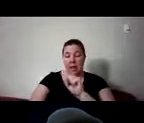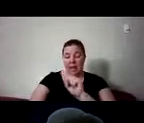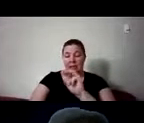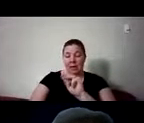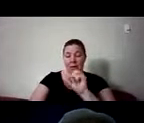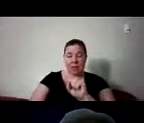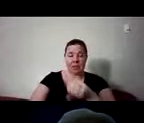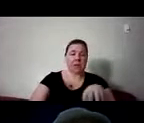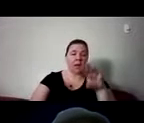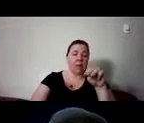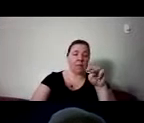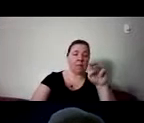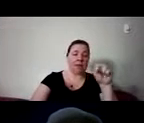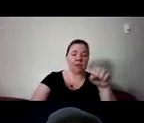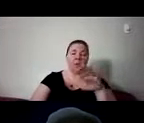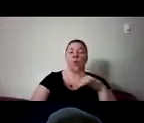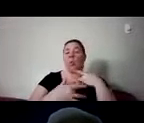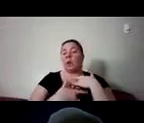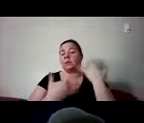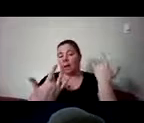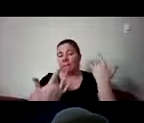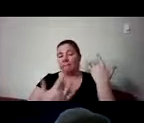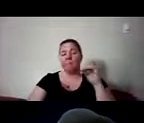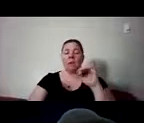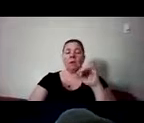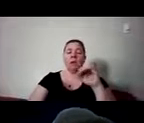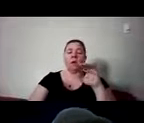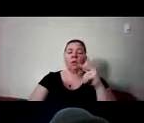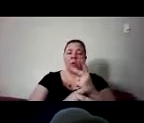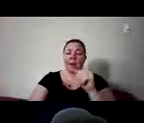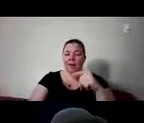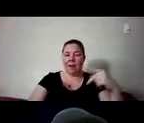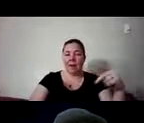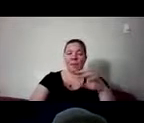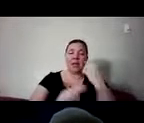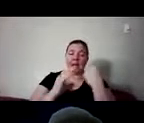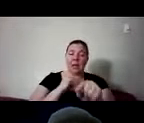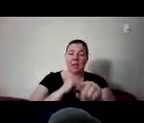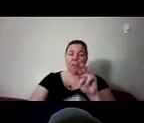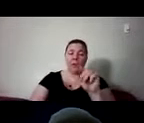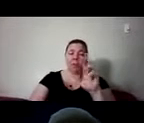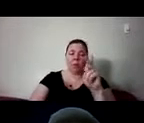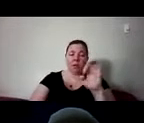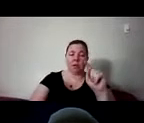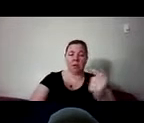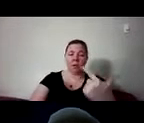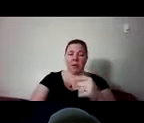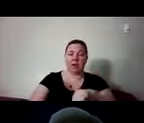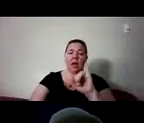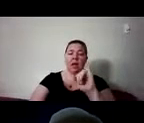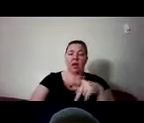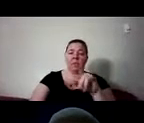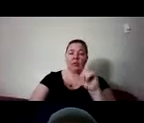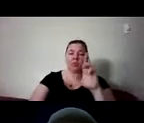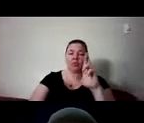WhatsApp, Telegram, that's what this is all about. Email marketing, I spent time talking about it, okay? So we have all these things, IP tracker. This